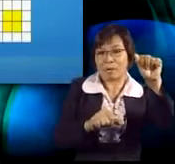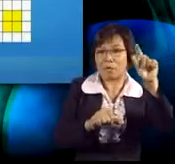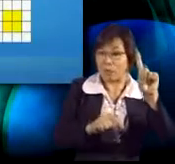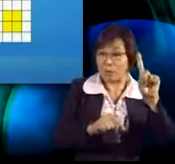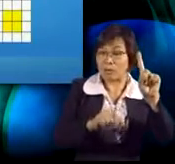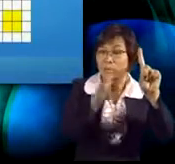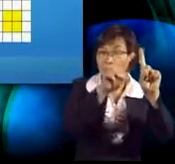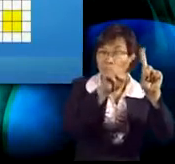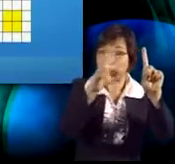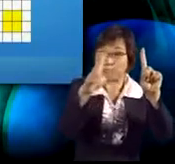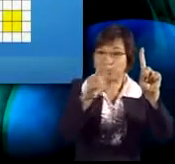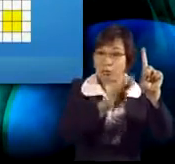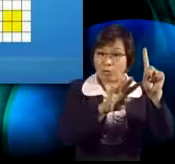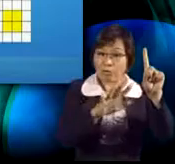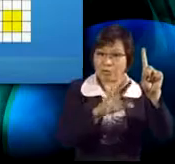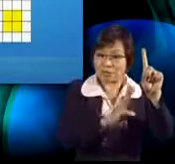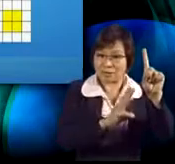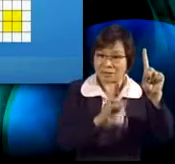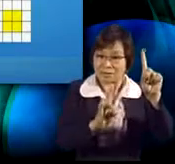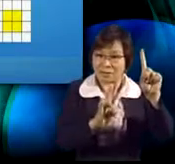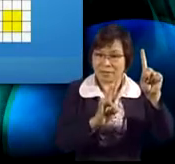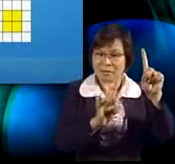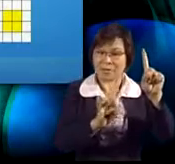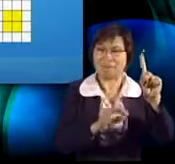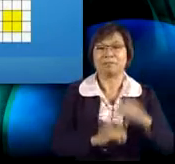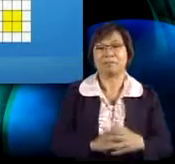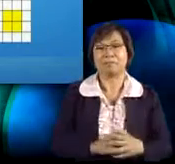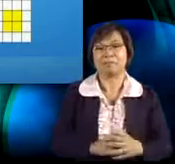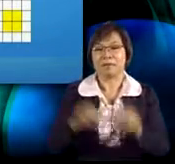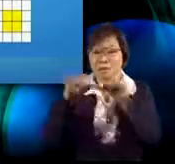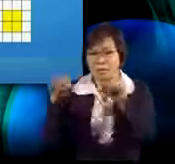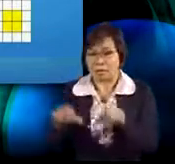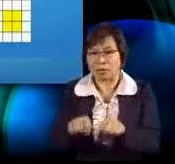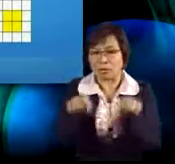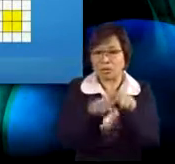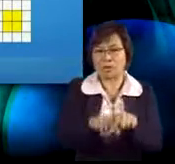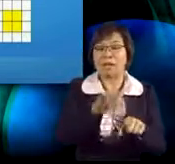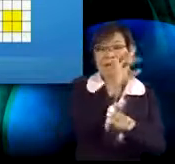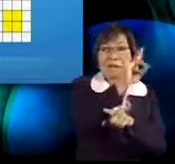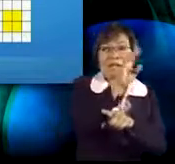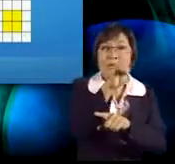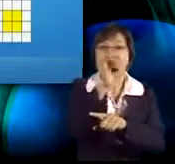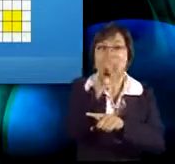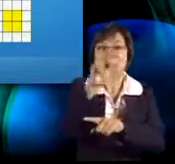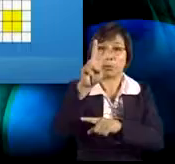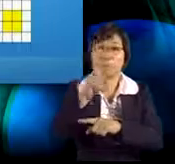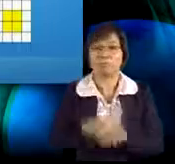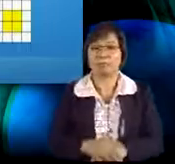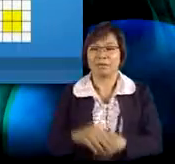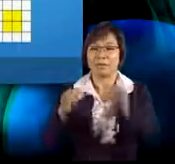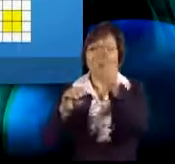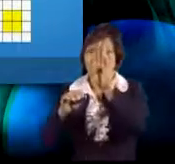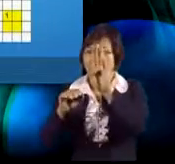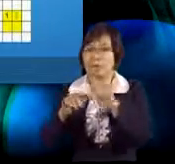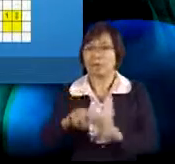1, 2, 3, 4, 5, 6, 7, 8. The area equals to 8 units square. Area